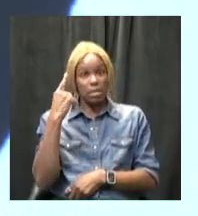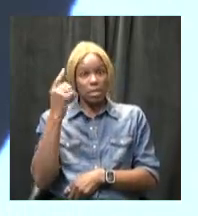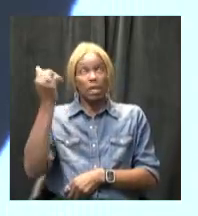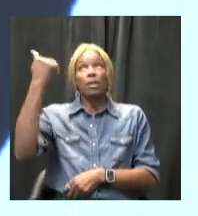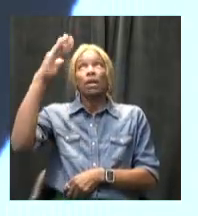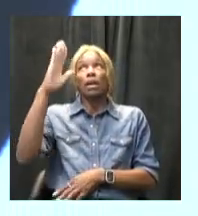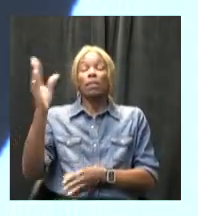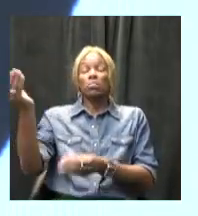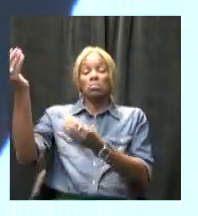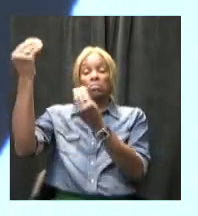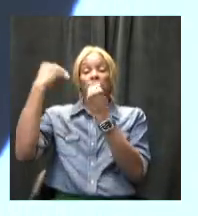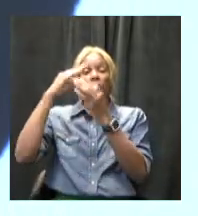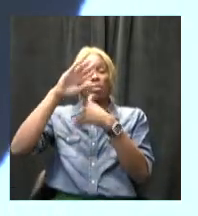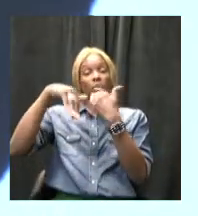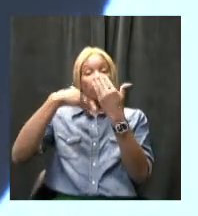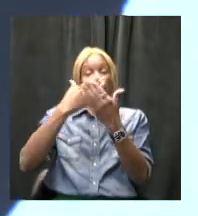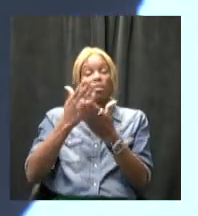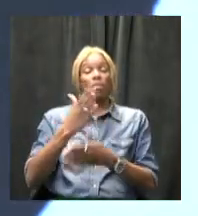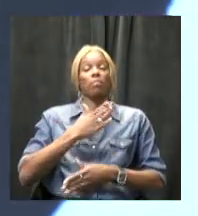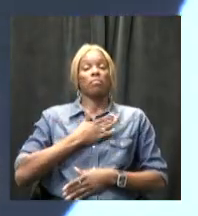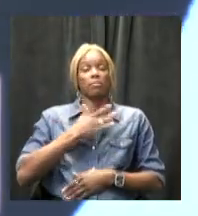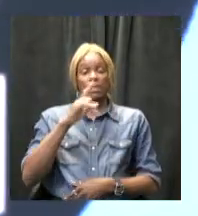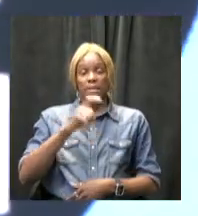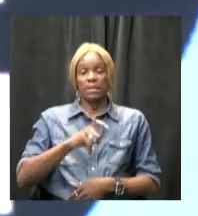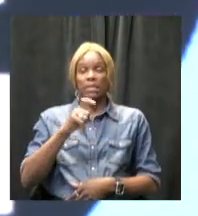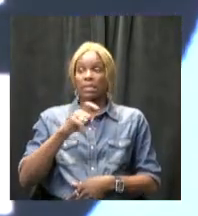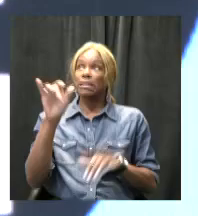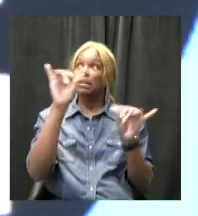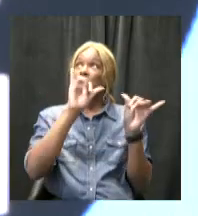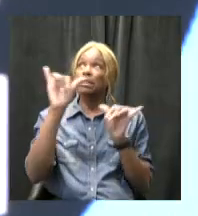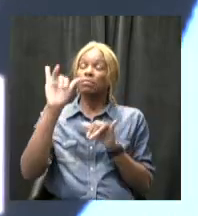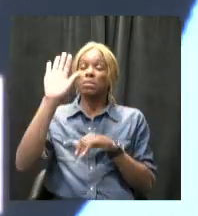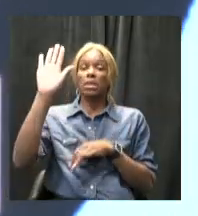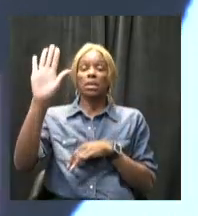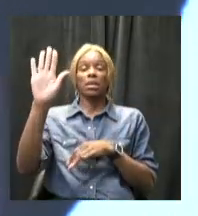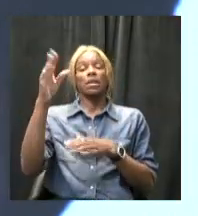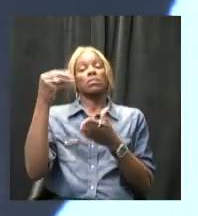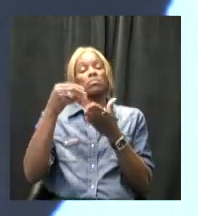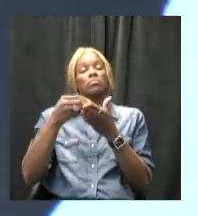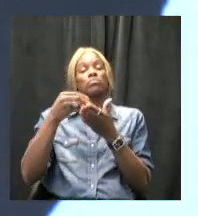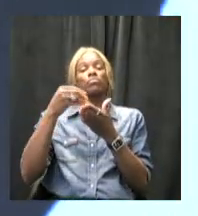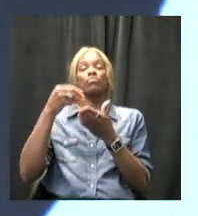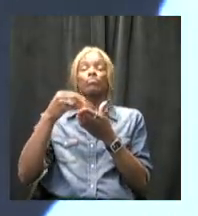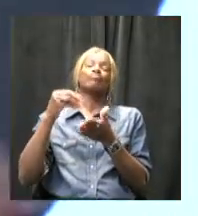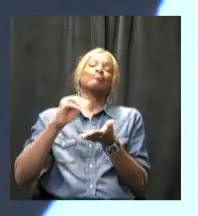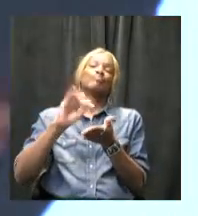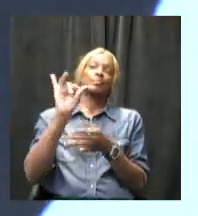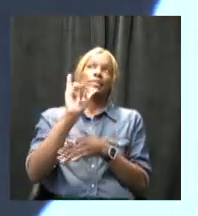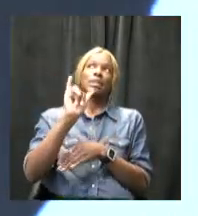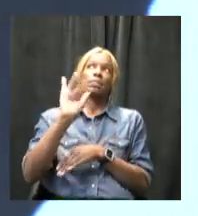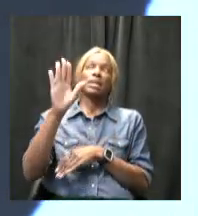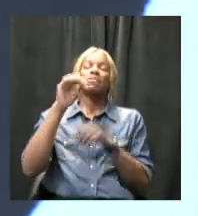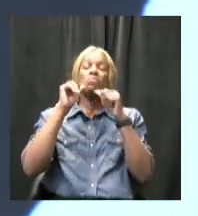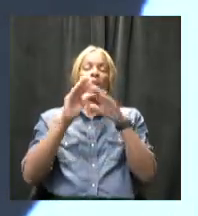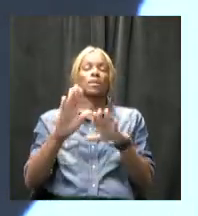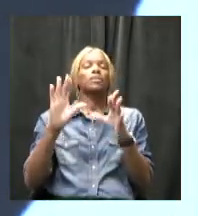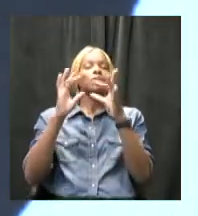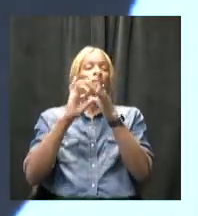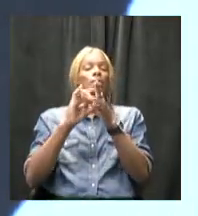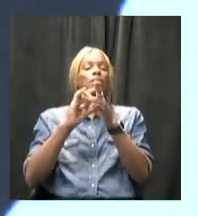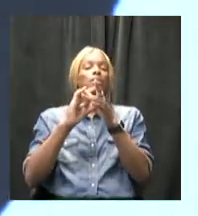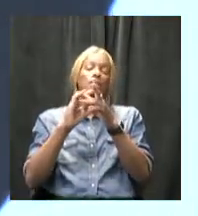supply all of my needs according to His riches in Christ Jesus. It might be tight, it might